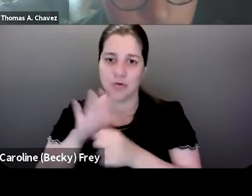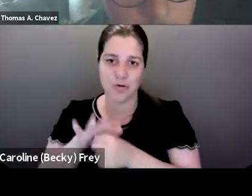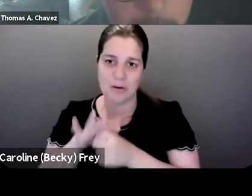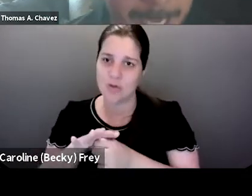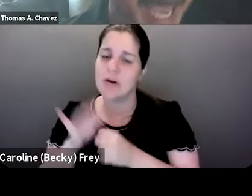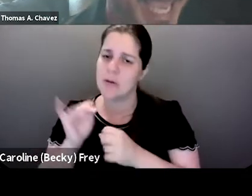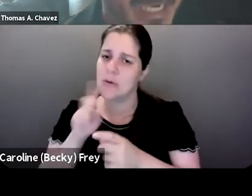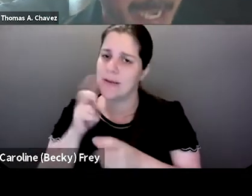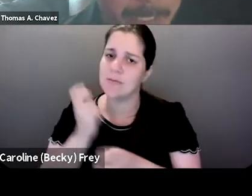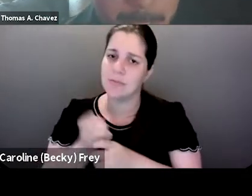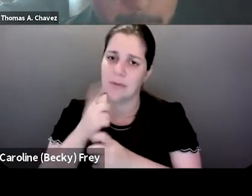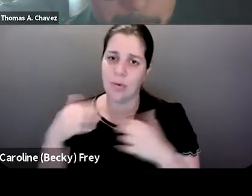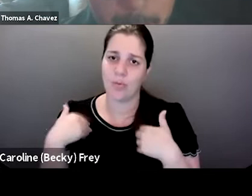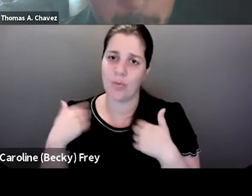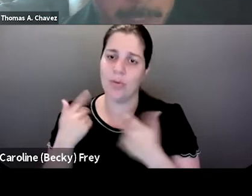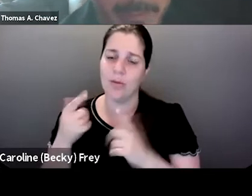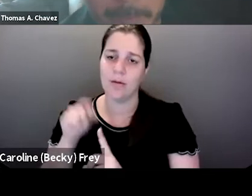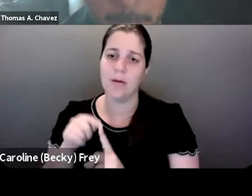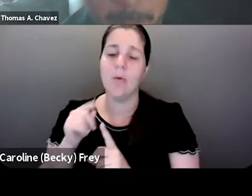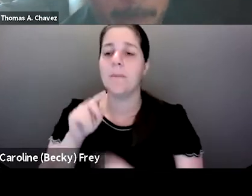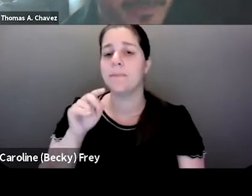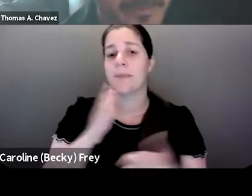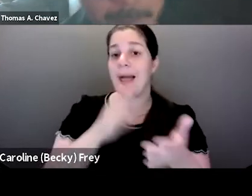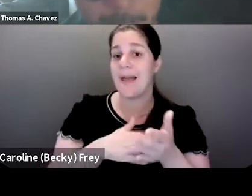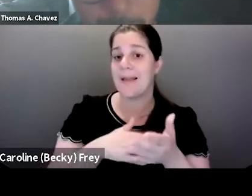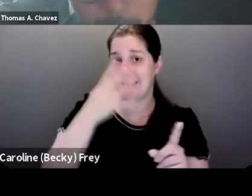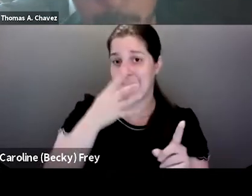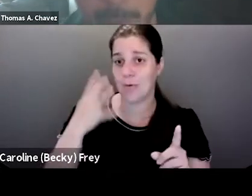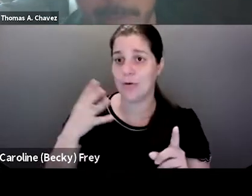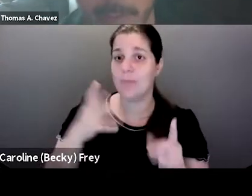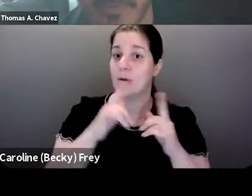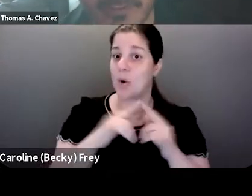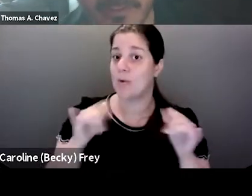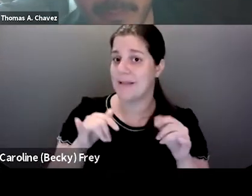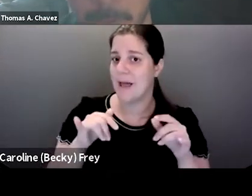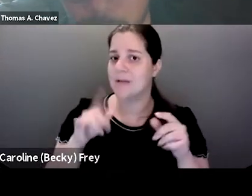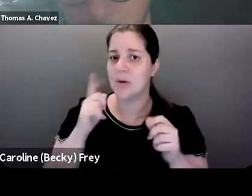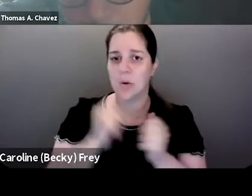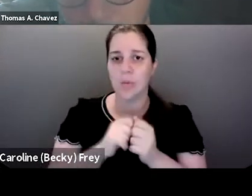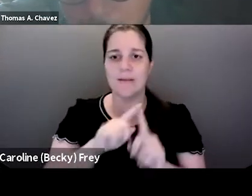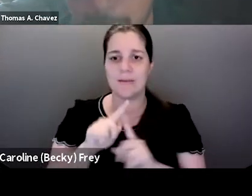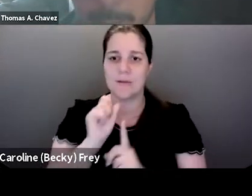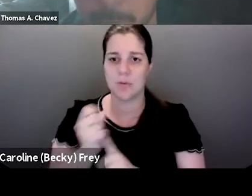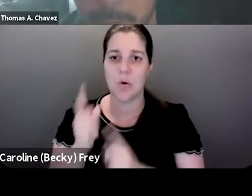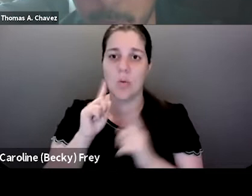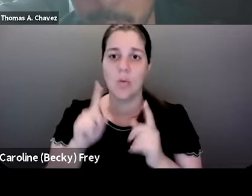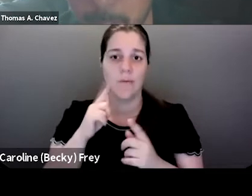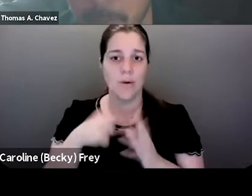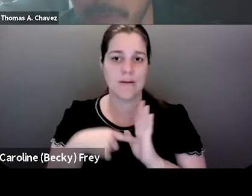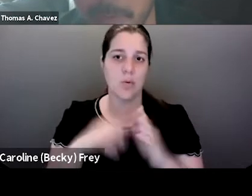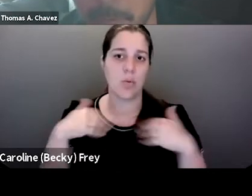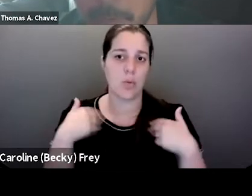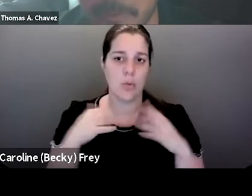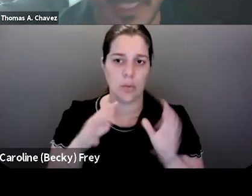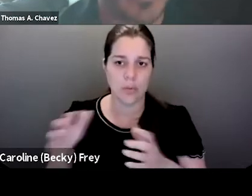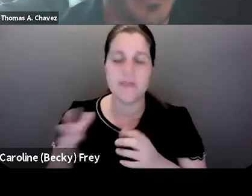developmental stage. Anti-immigrant sentiment in society often coincides with bullying situations among youth groups. And so such stress may